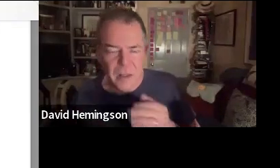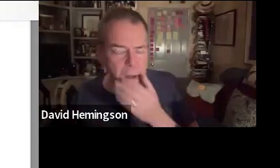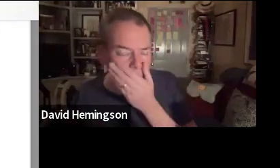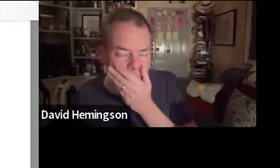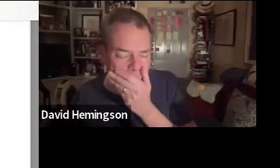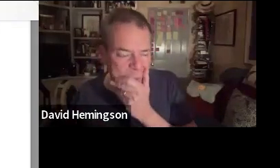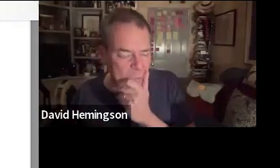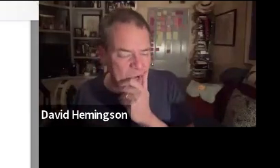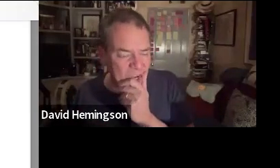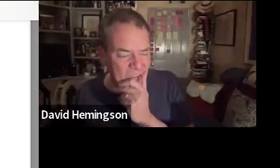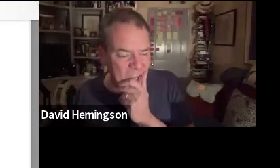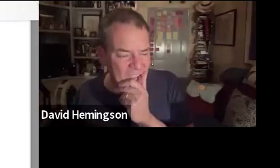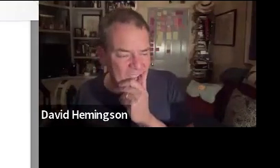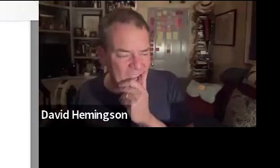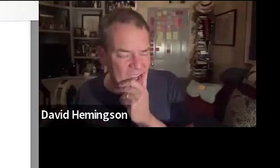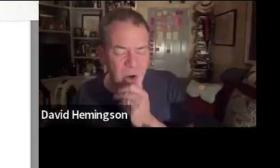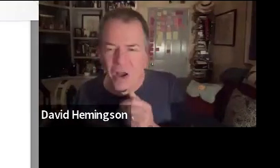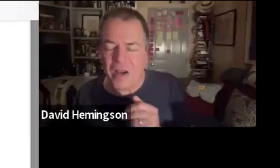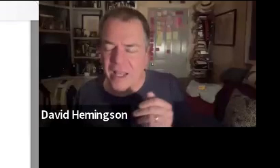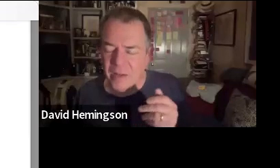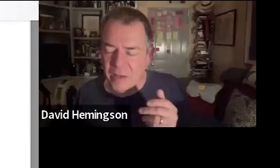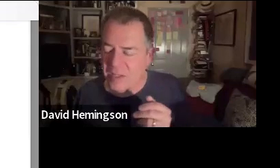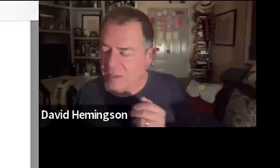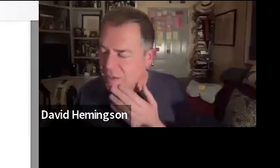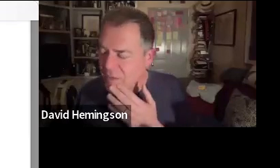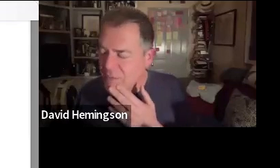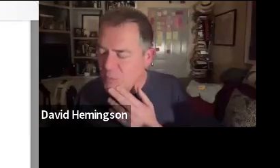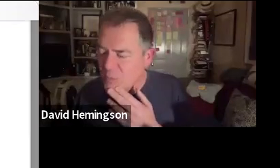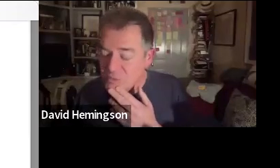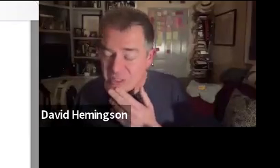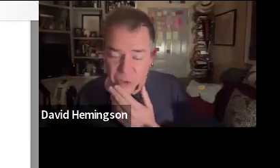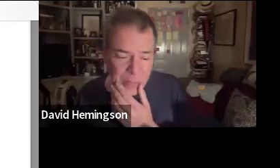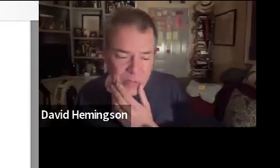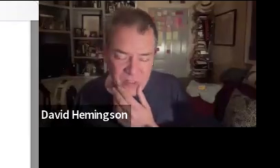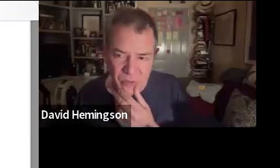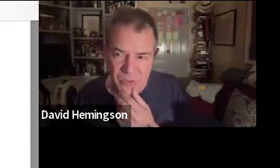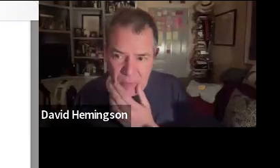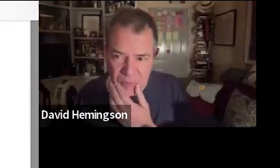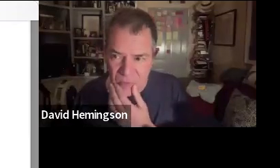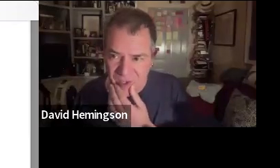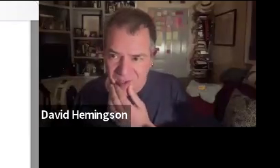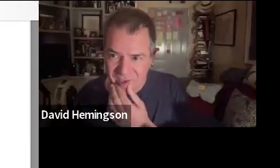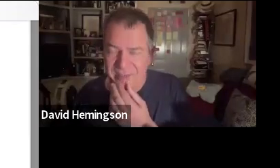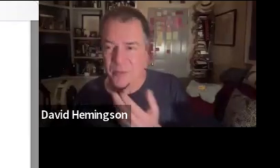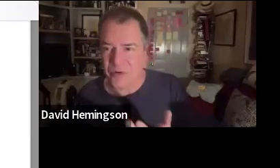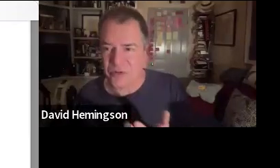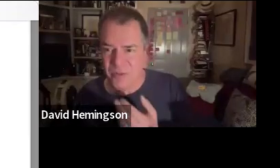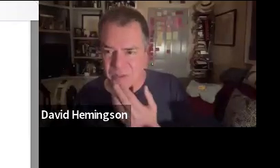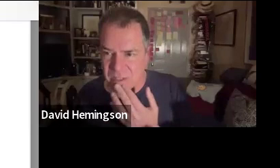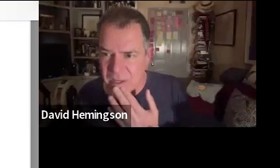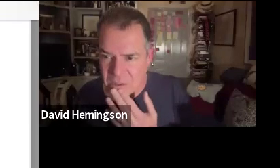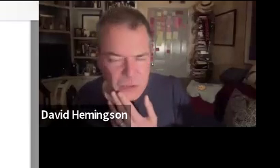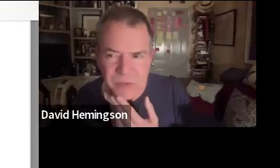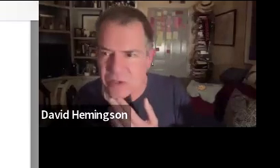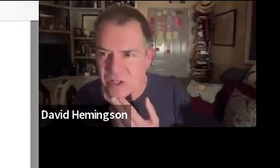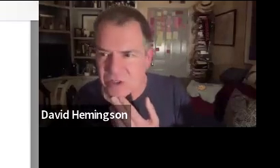thematically. But you don't hug. And literally a few senior members of the crew came over to me, because I'm a producer on the movie,